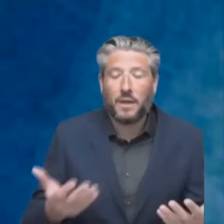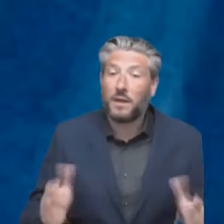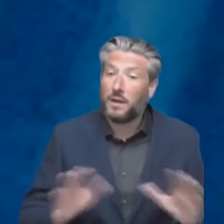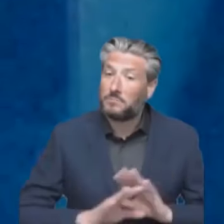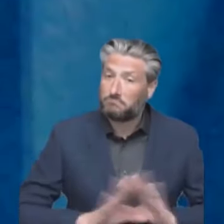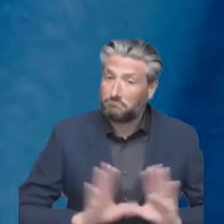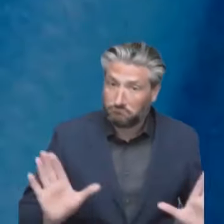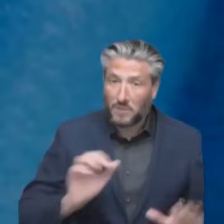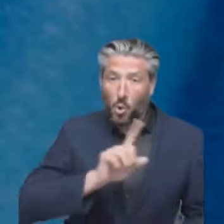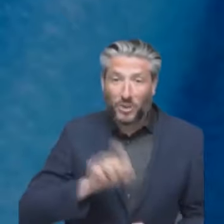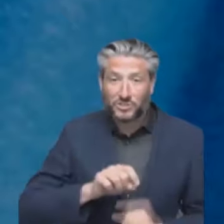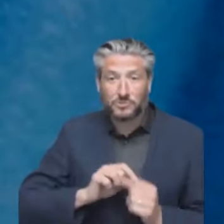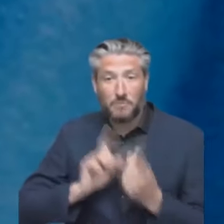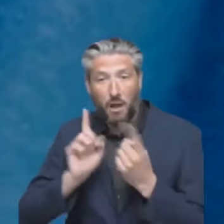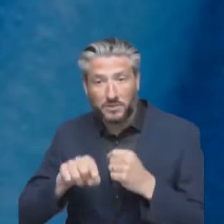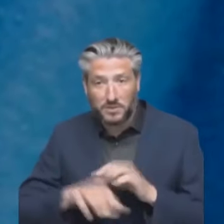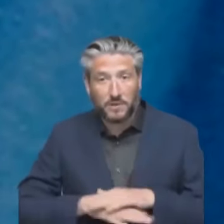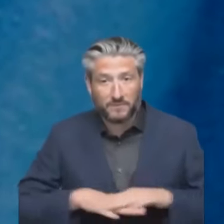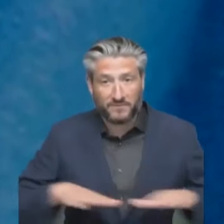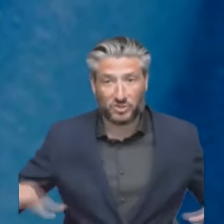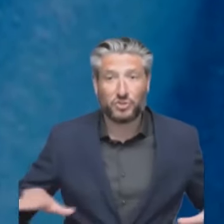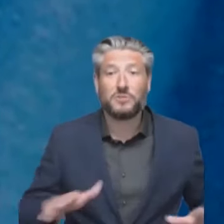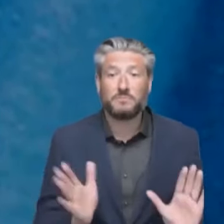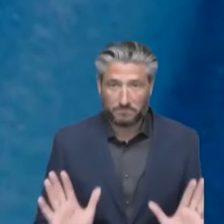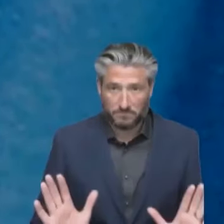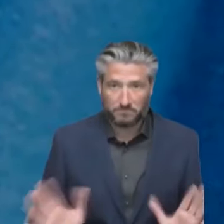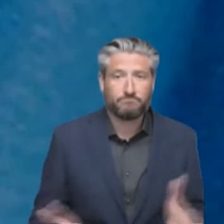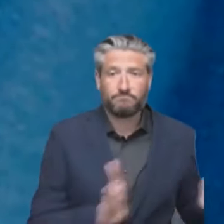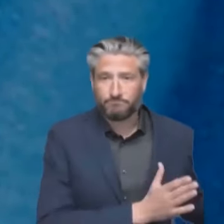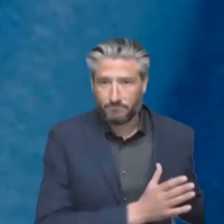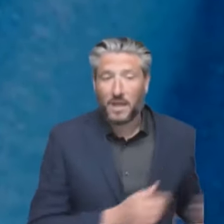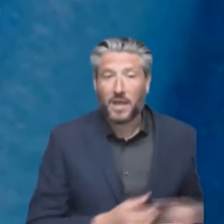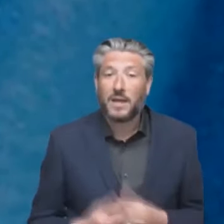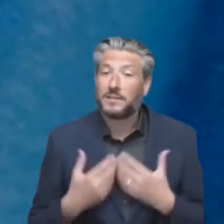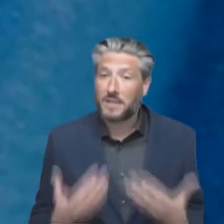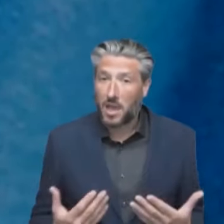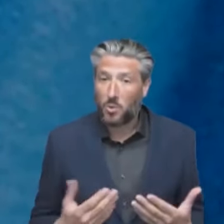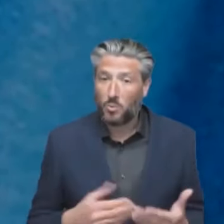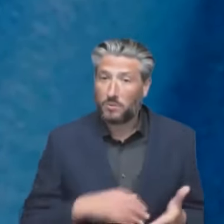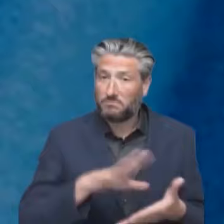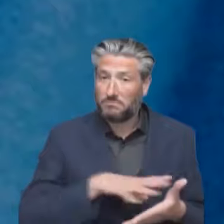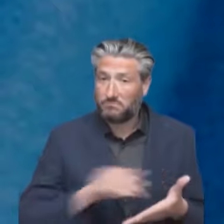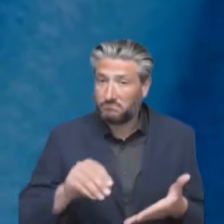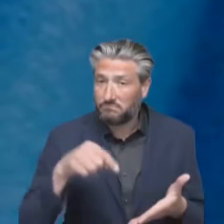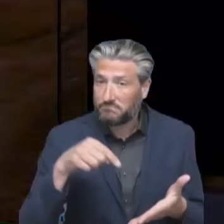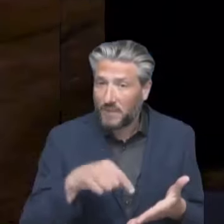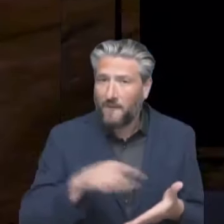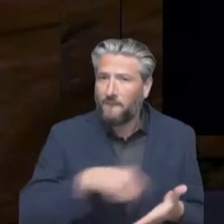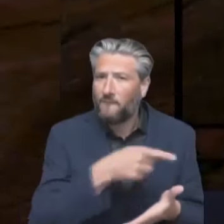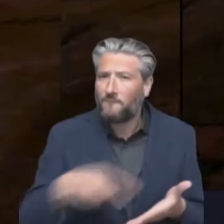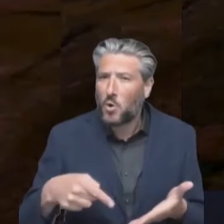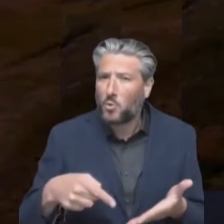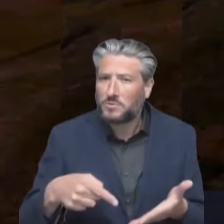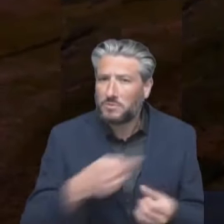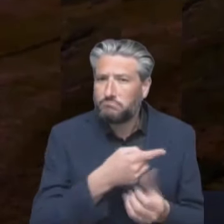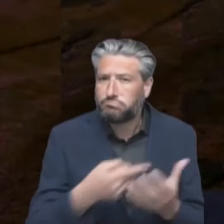your questions. The Q&A session is now over, and we're going to announce the result of the votes on resolutions. And now I'm going to